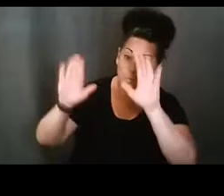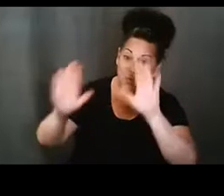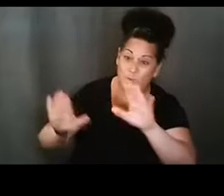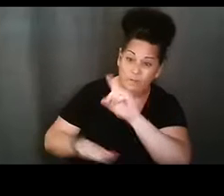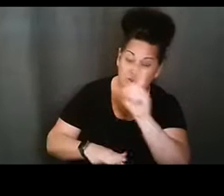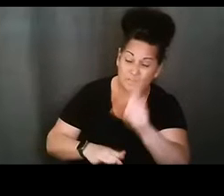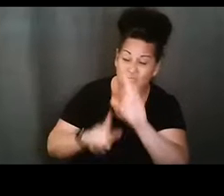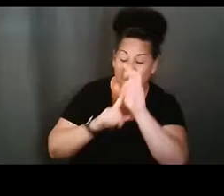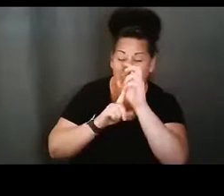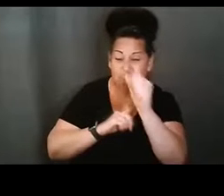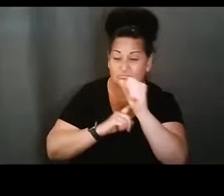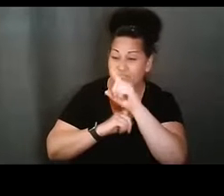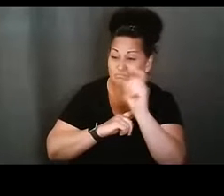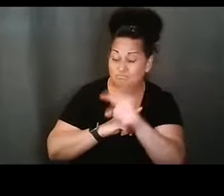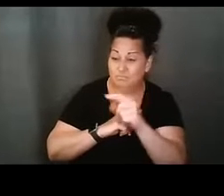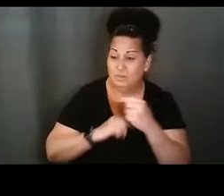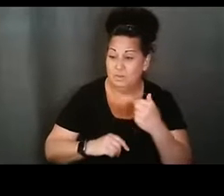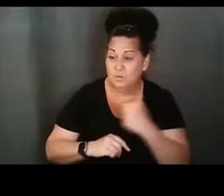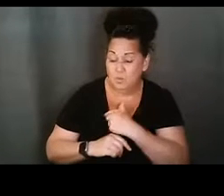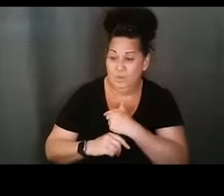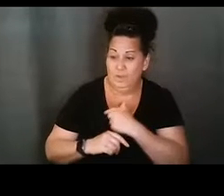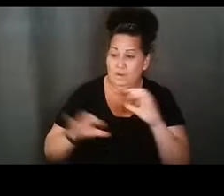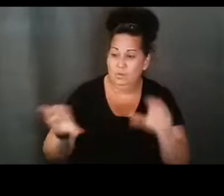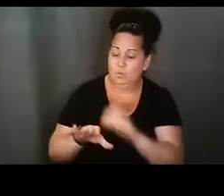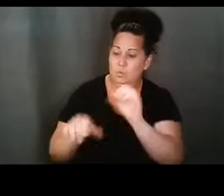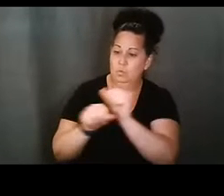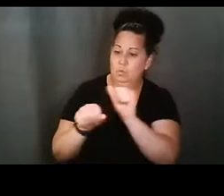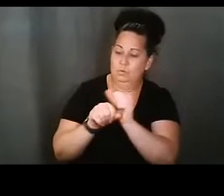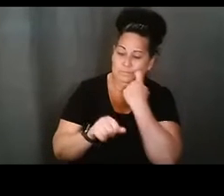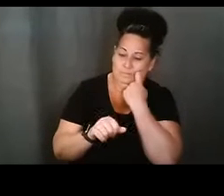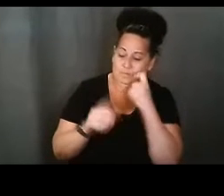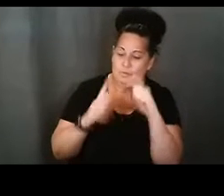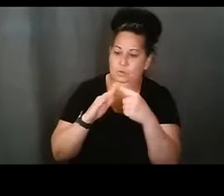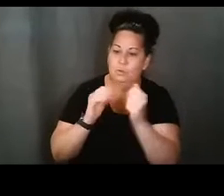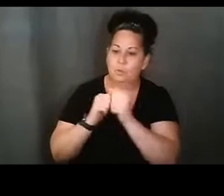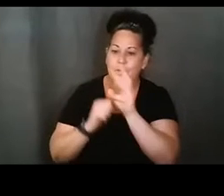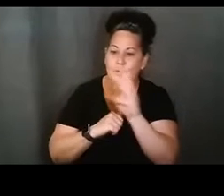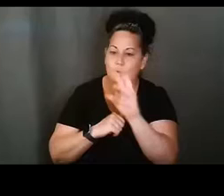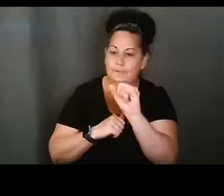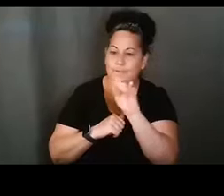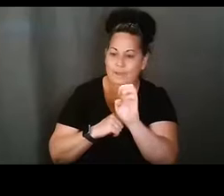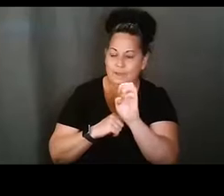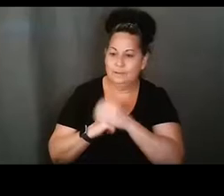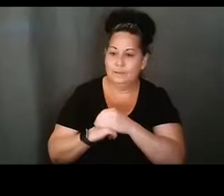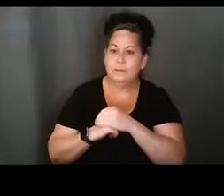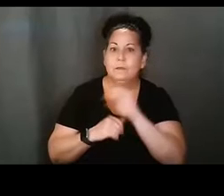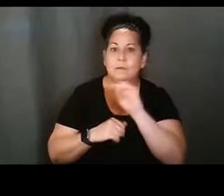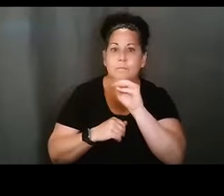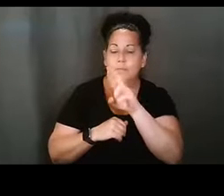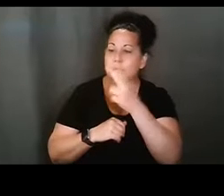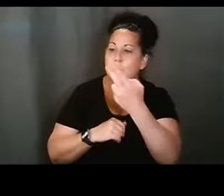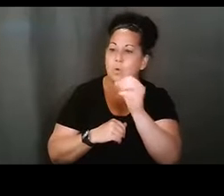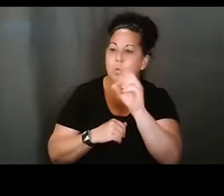question. We're doing some work. We just started with Westside, and I'm so glad that you said that because Mr. Horton and his staff, they do a phenomenal